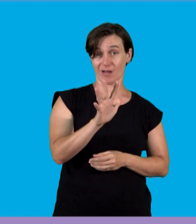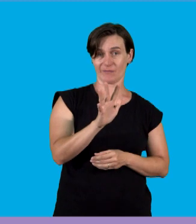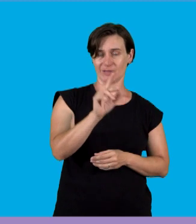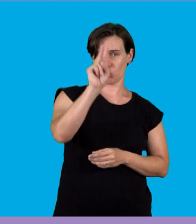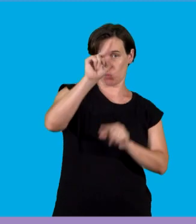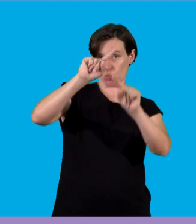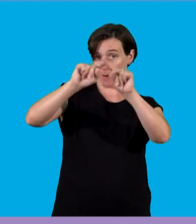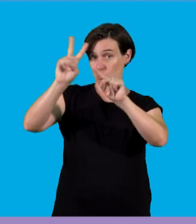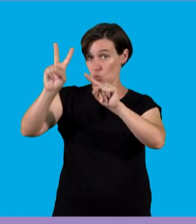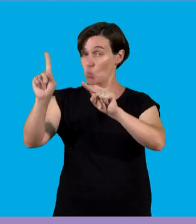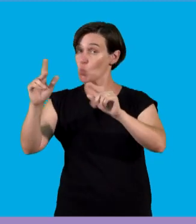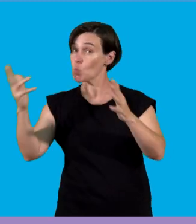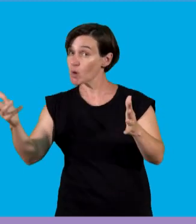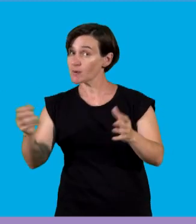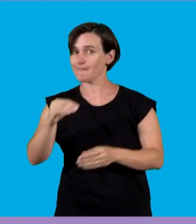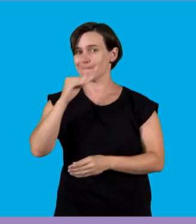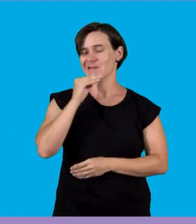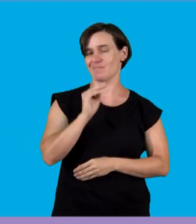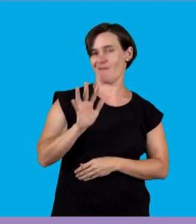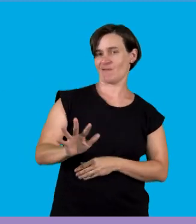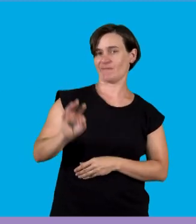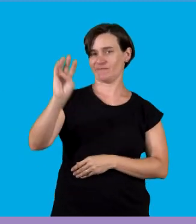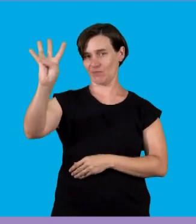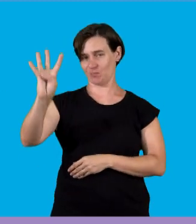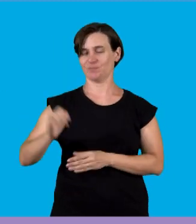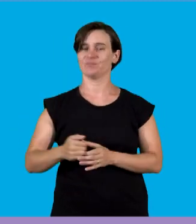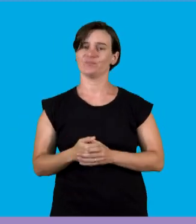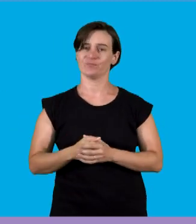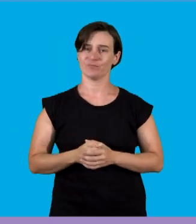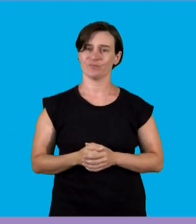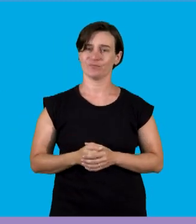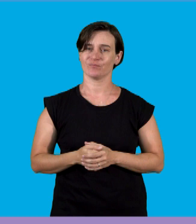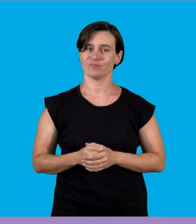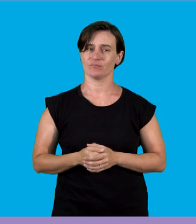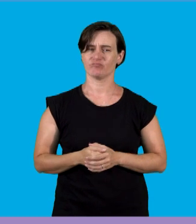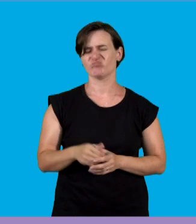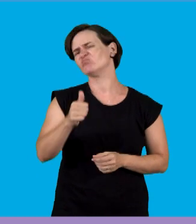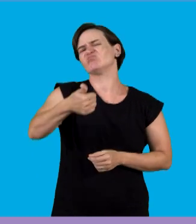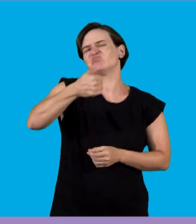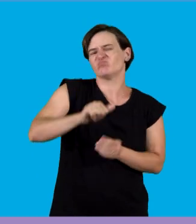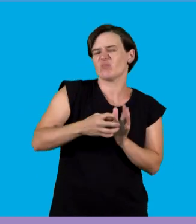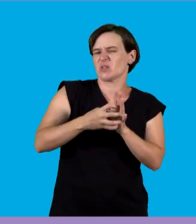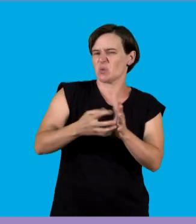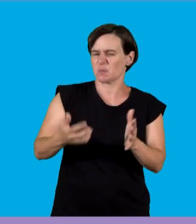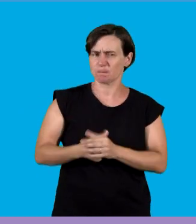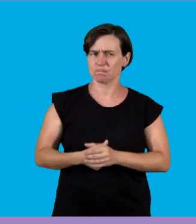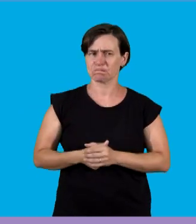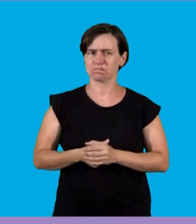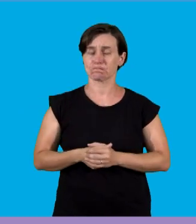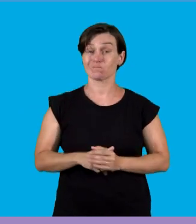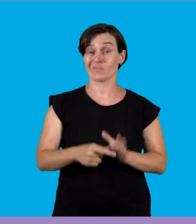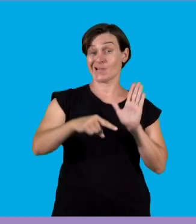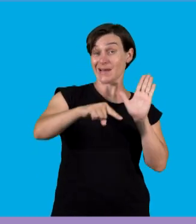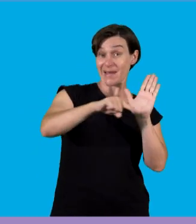2 multiplied by 2. That will give us a base 5 and an exponent 4. What about this next one